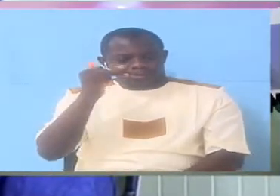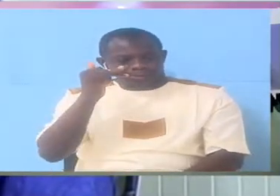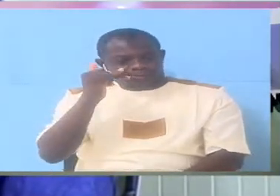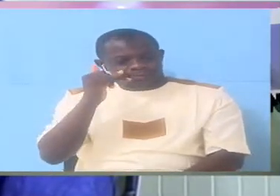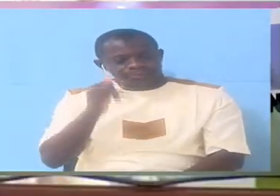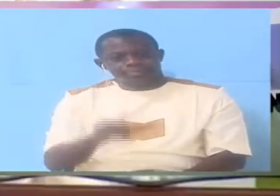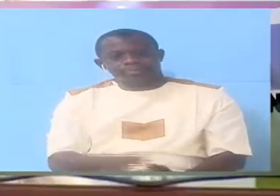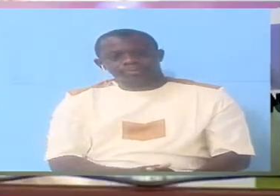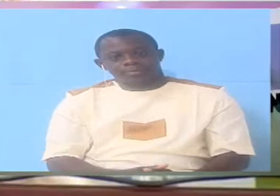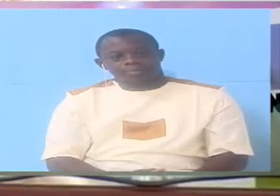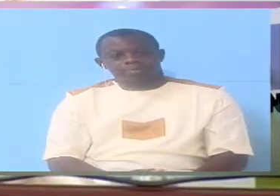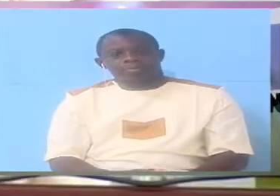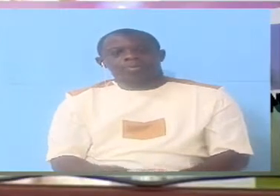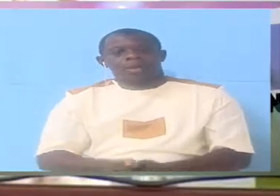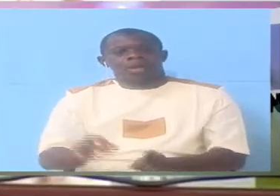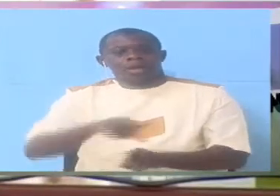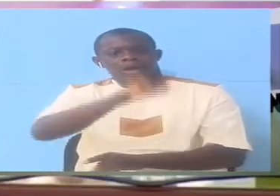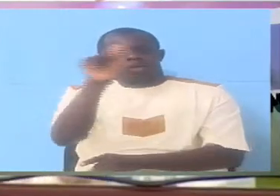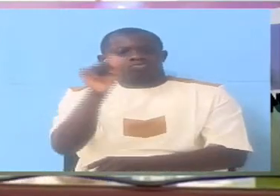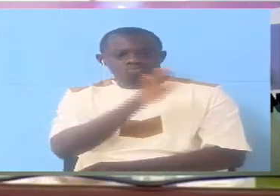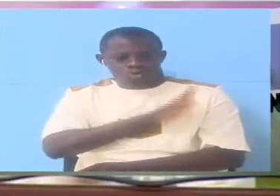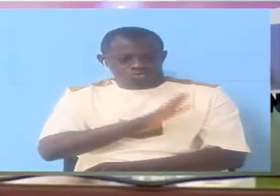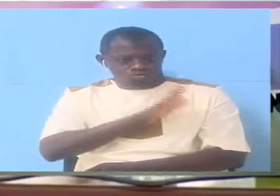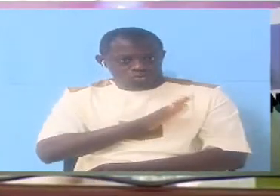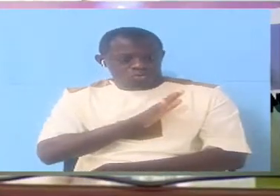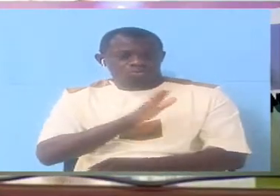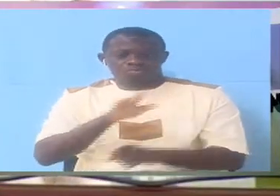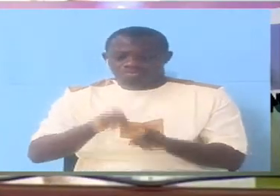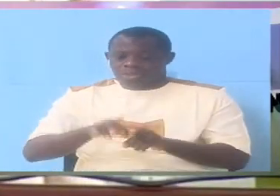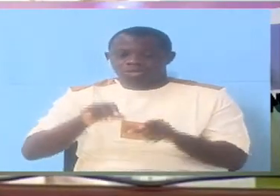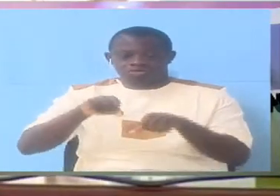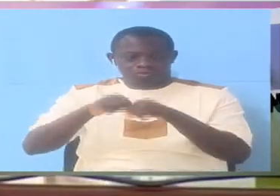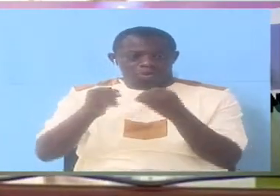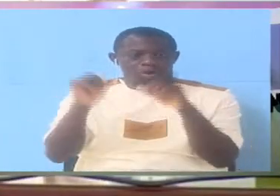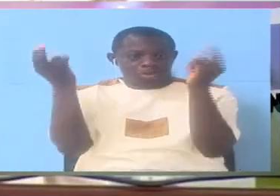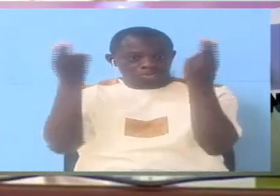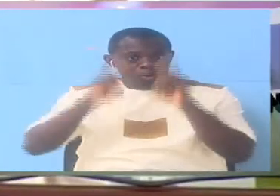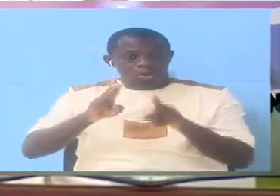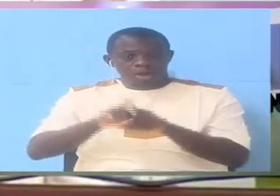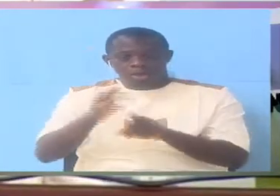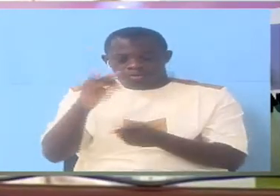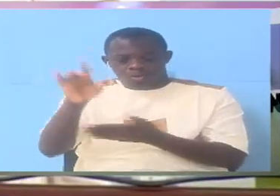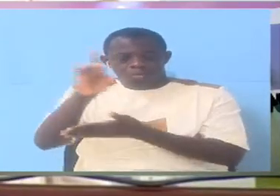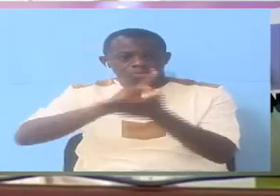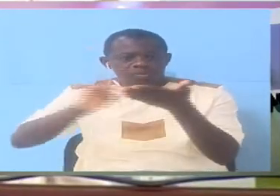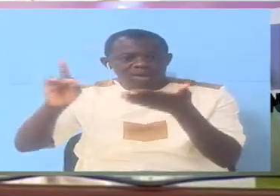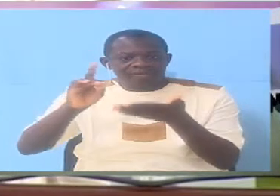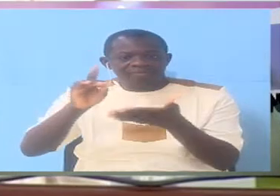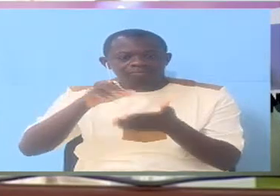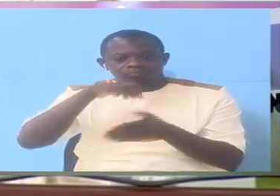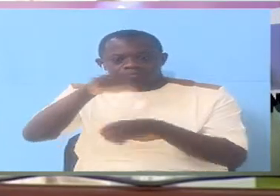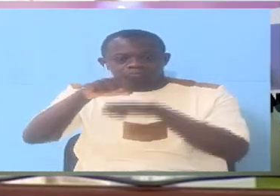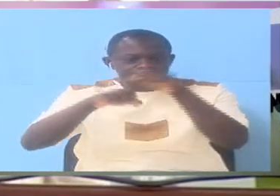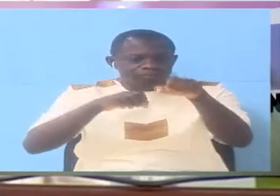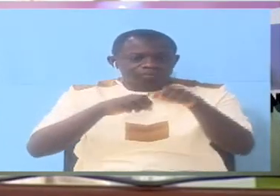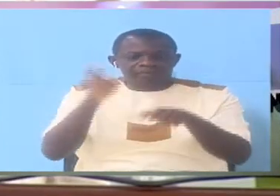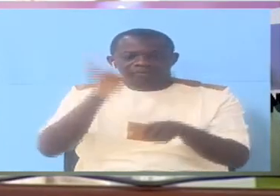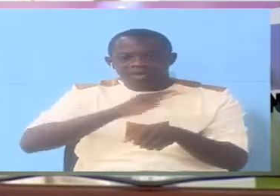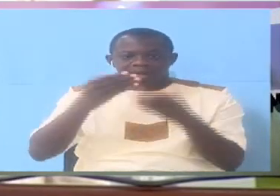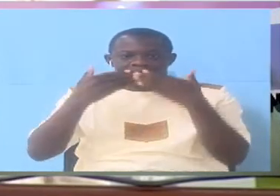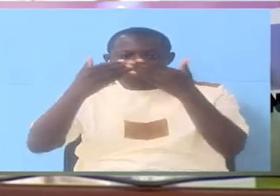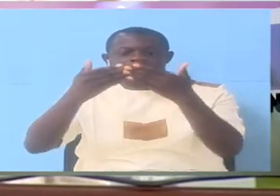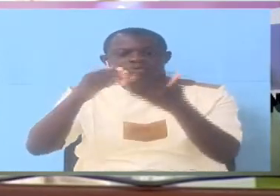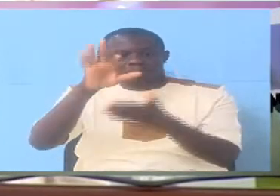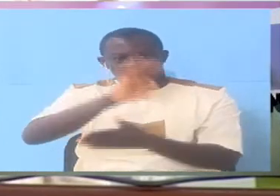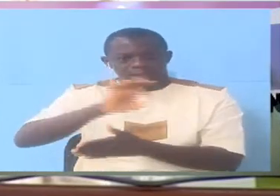Yes. It is also an offense to provide false information to the TRRC. Aninkabi unyakilo